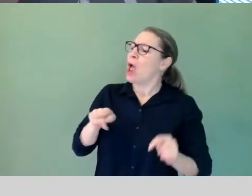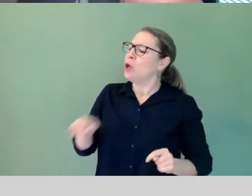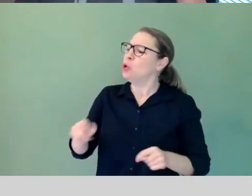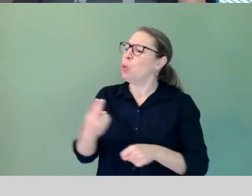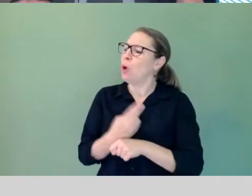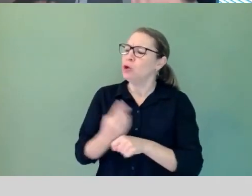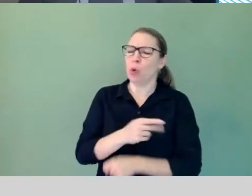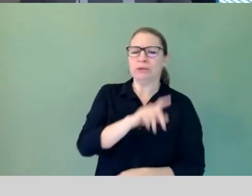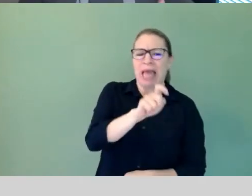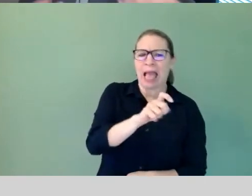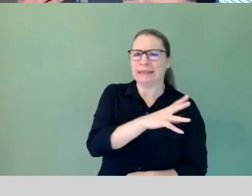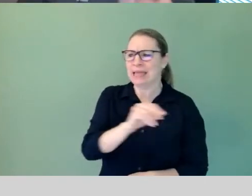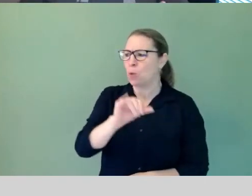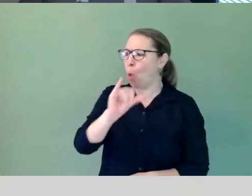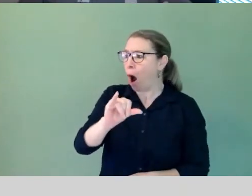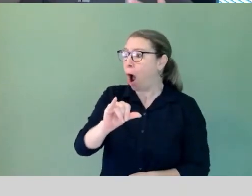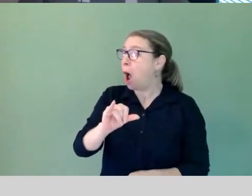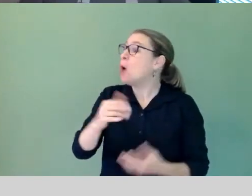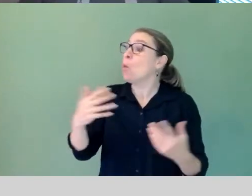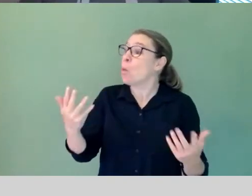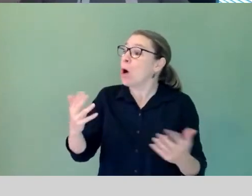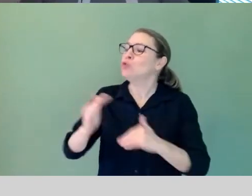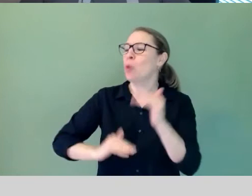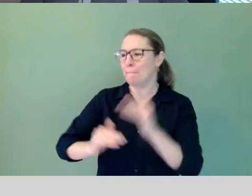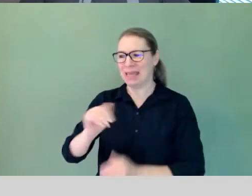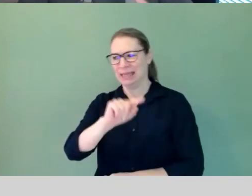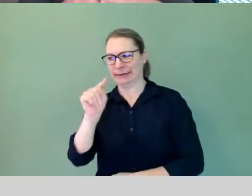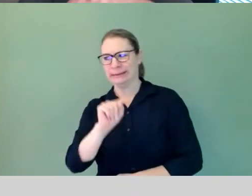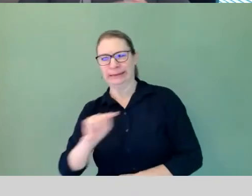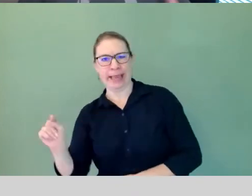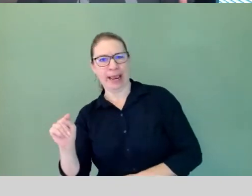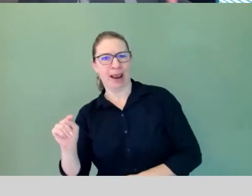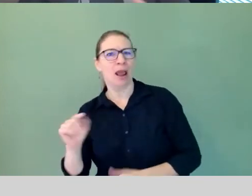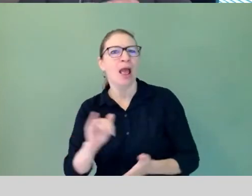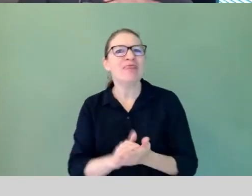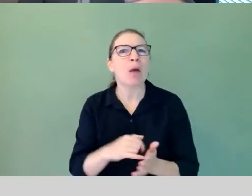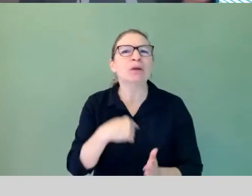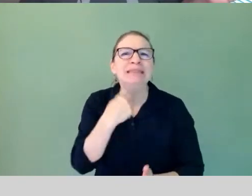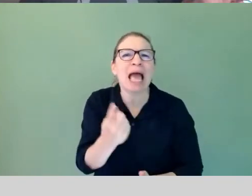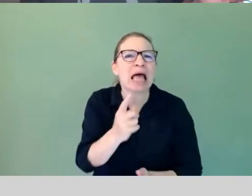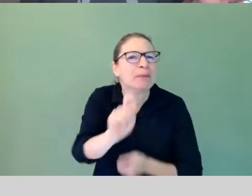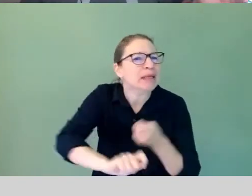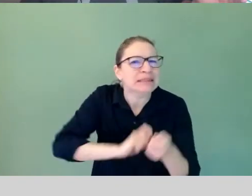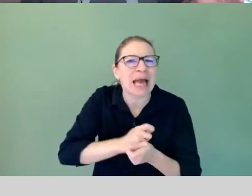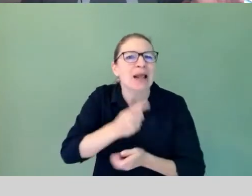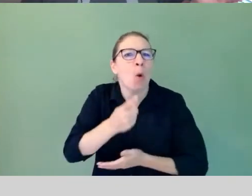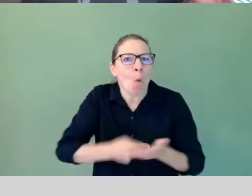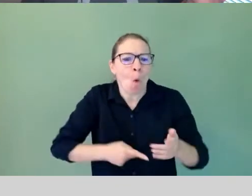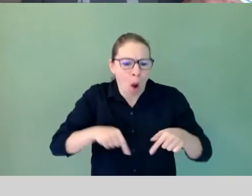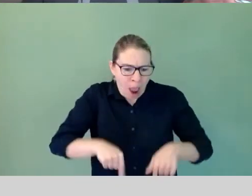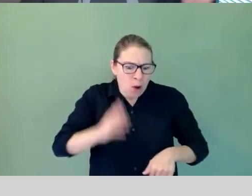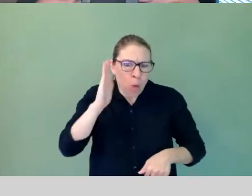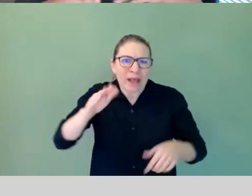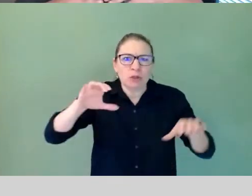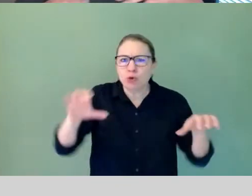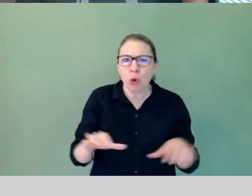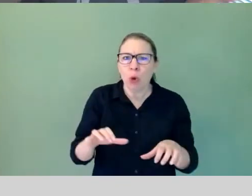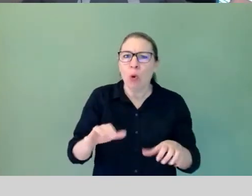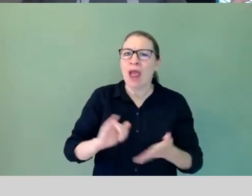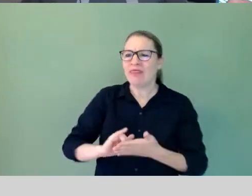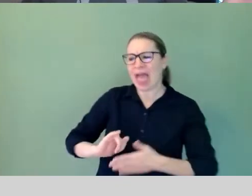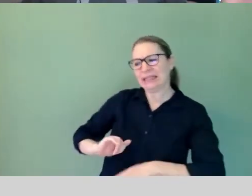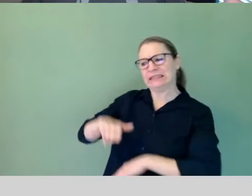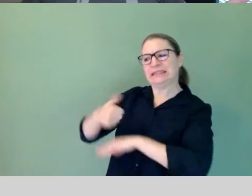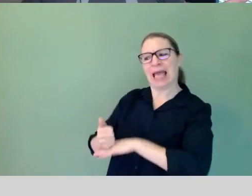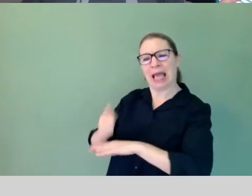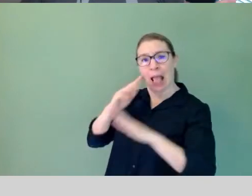So let them know upfront what they're going to do. This sets the expectation, this sets the stage, and